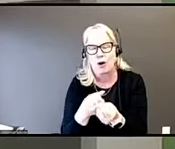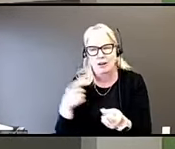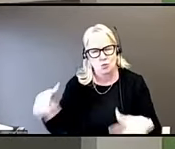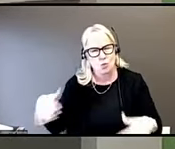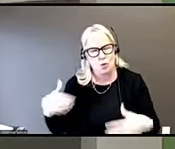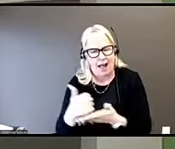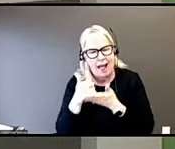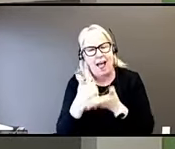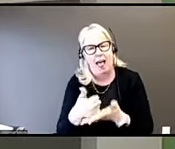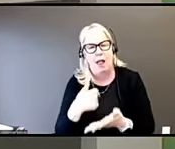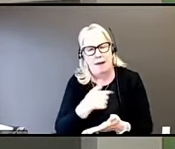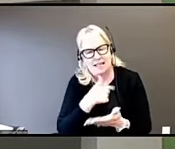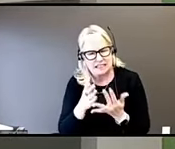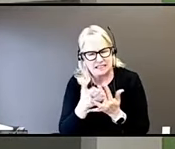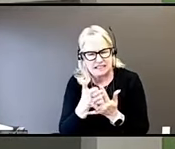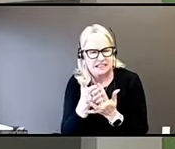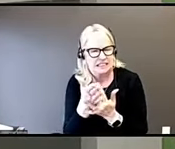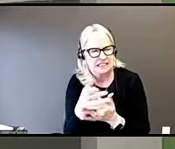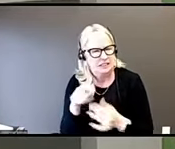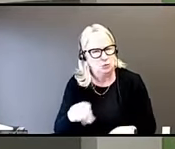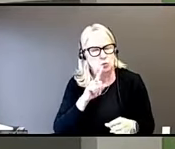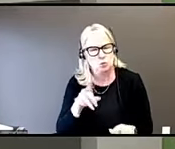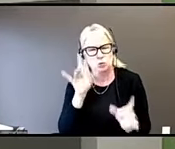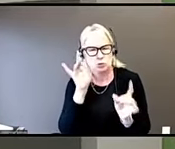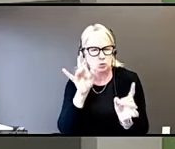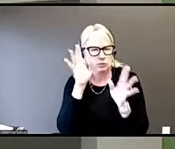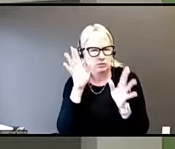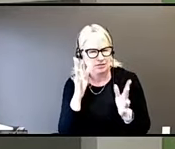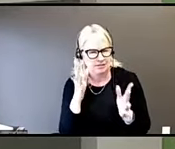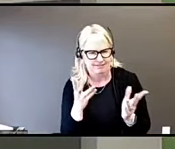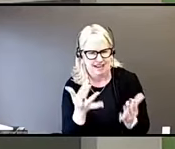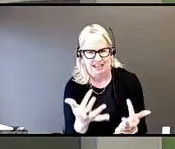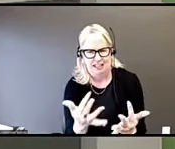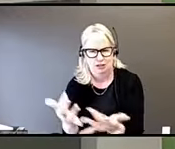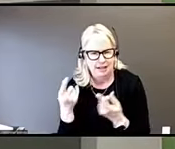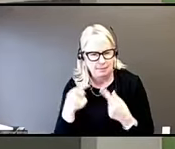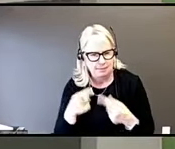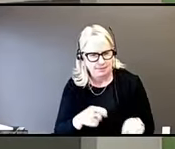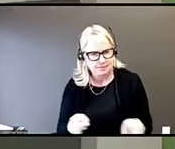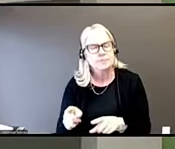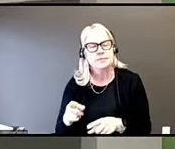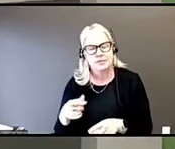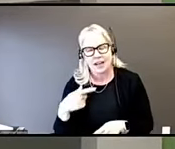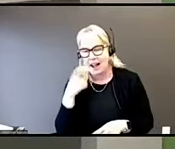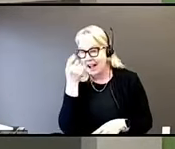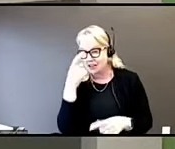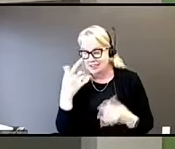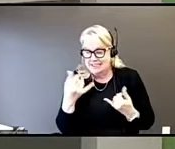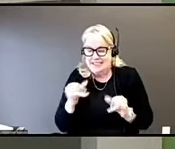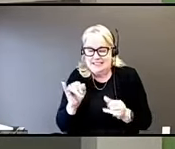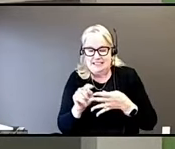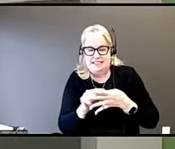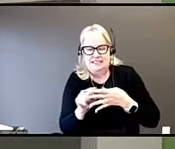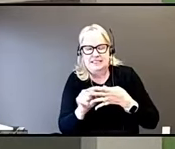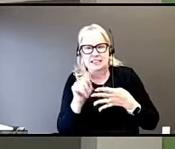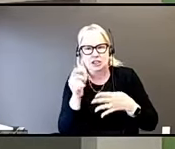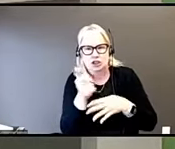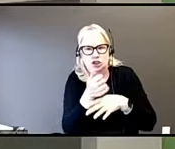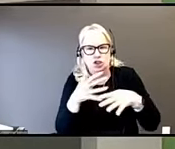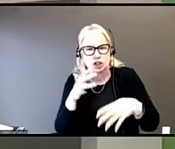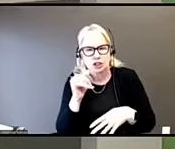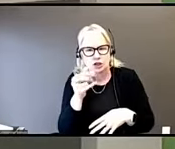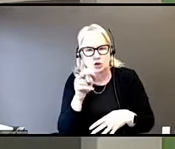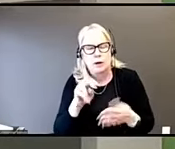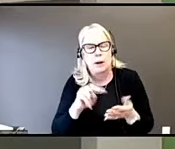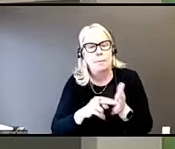devastating fire of our times. And keep in mind, it's still early June. We need to be vigilant. We need